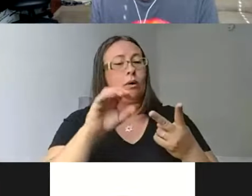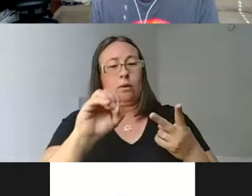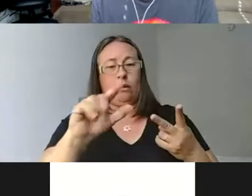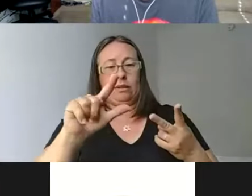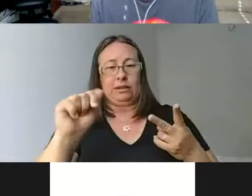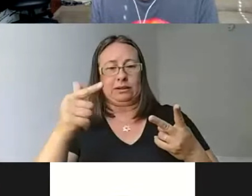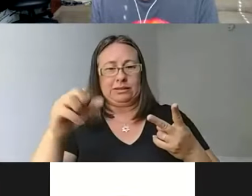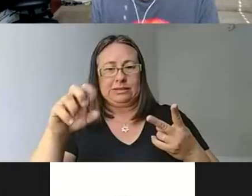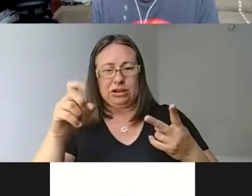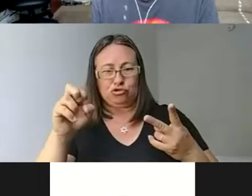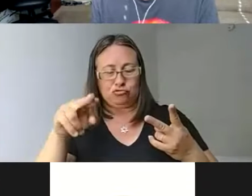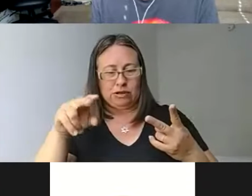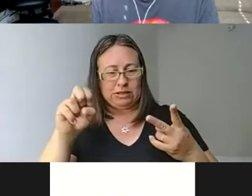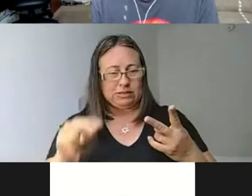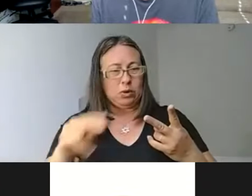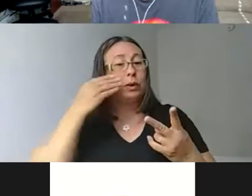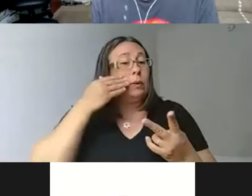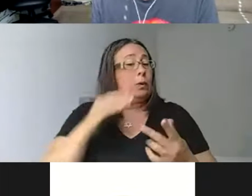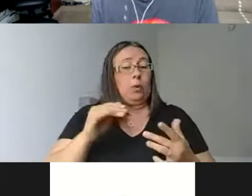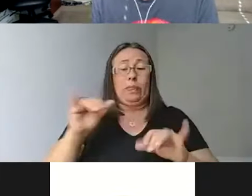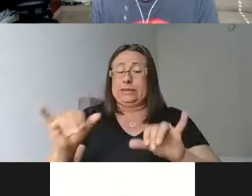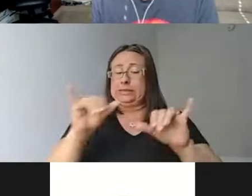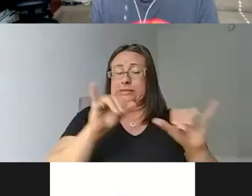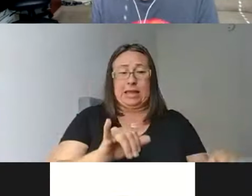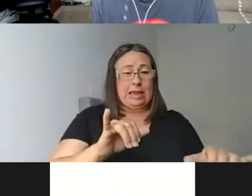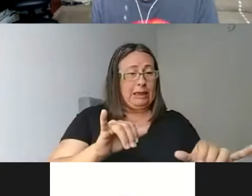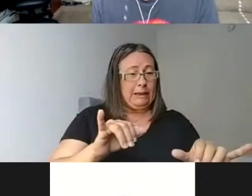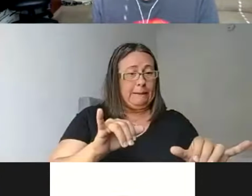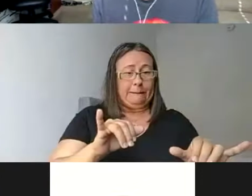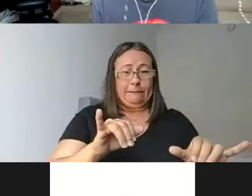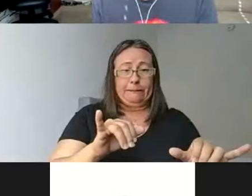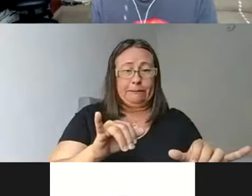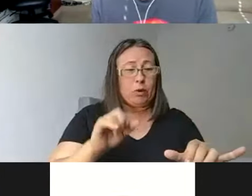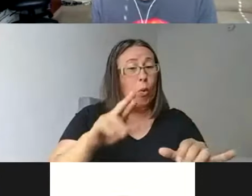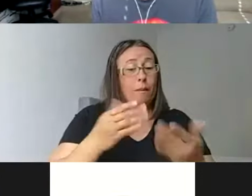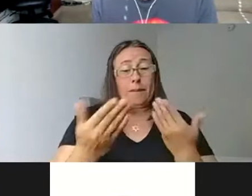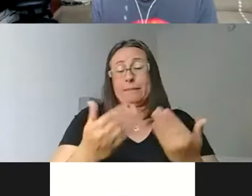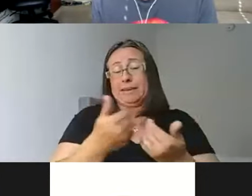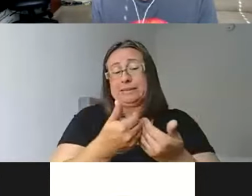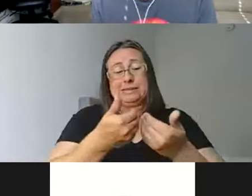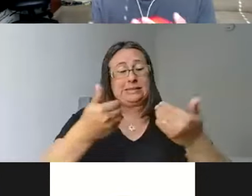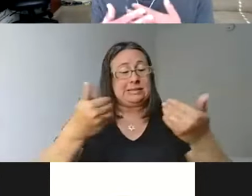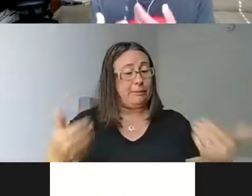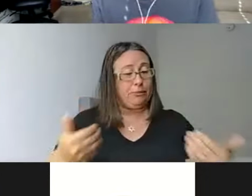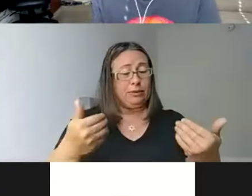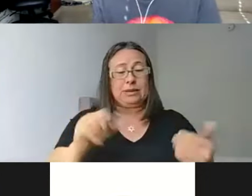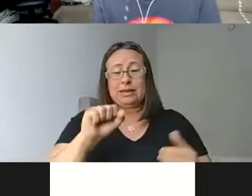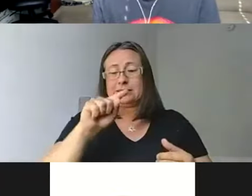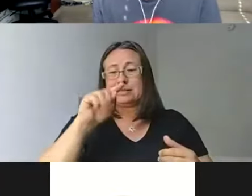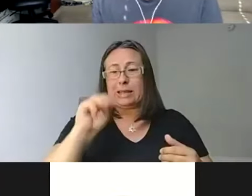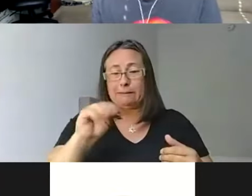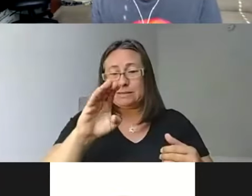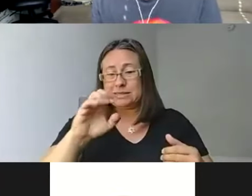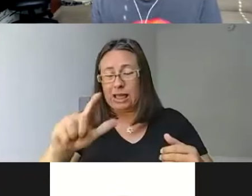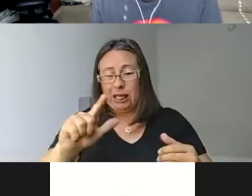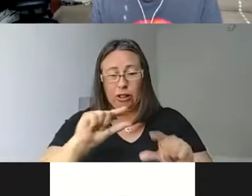yet know if it's the same progenitors that can make neurons and then oligodendrocytes, or if these are totally separate stem cell pools that are just kind of mixed together.